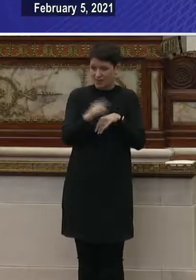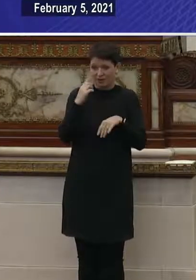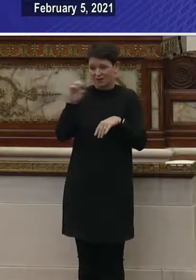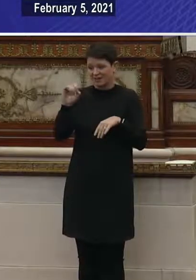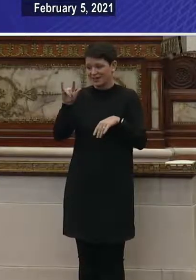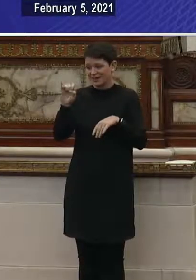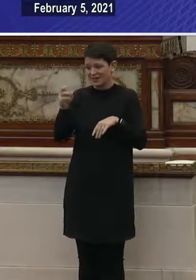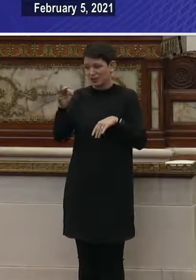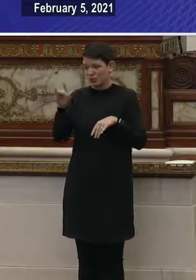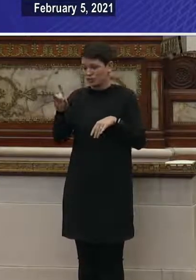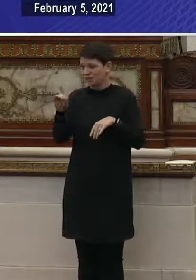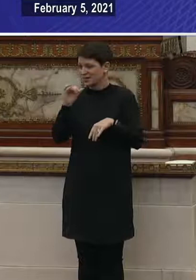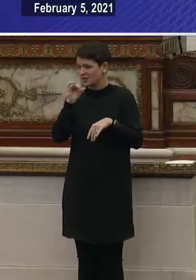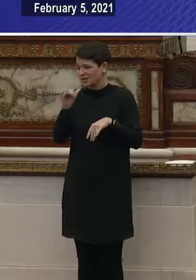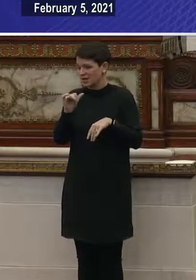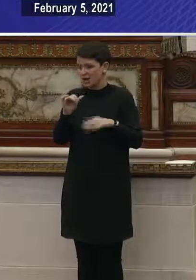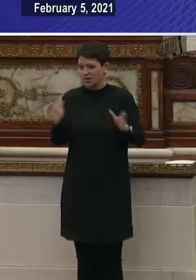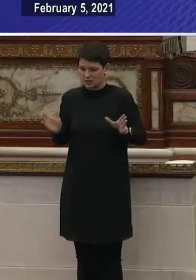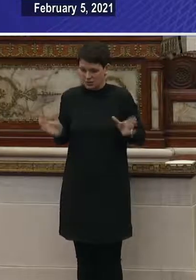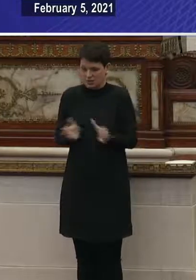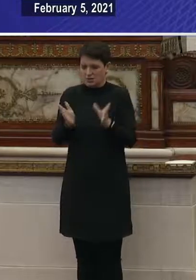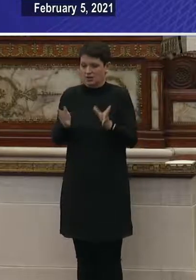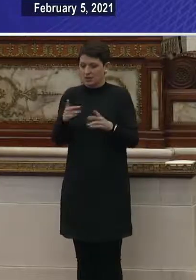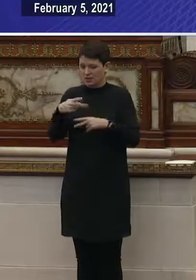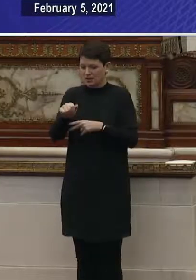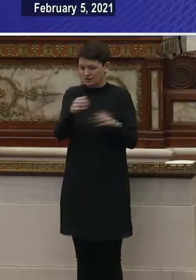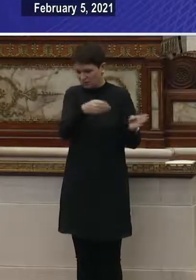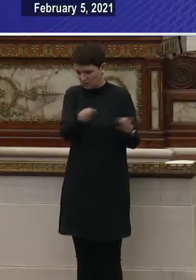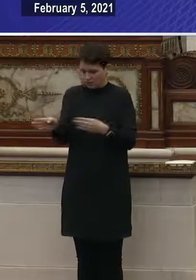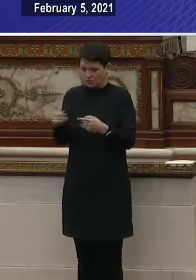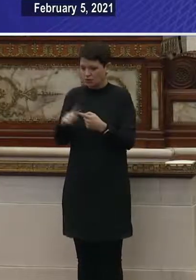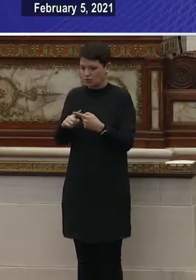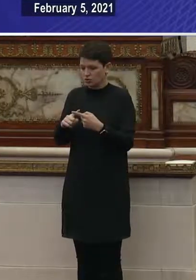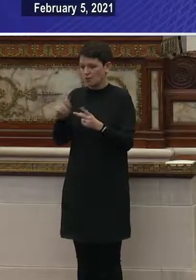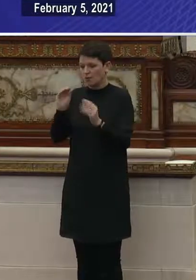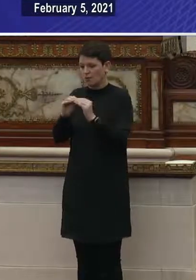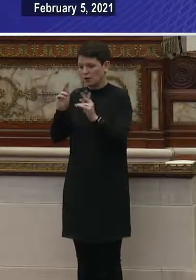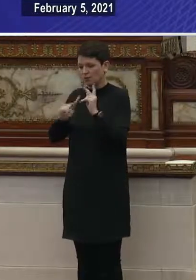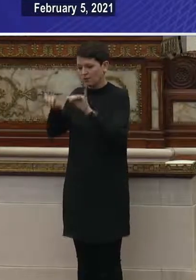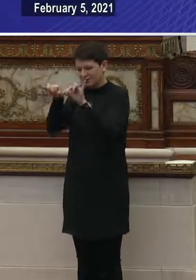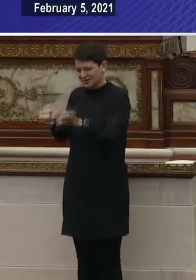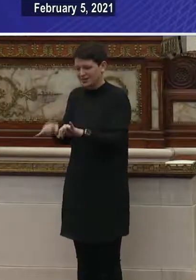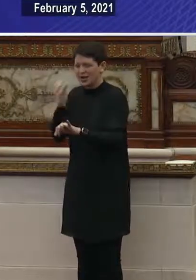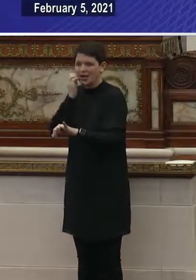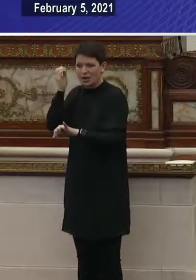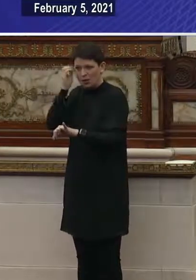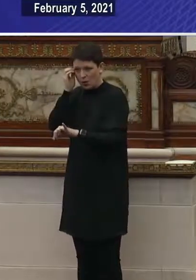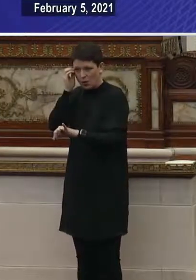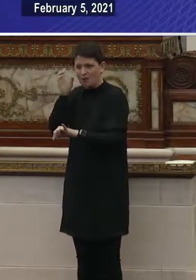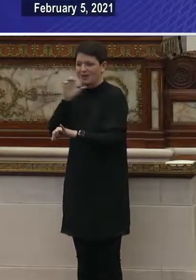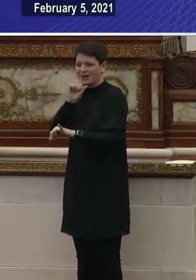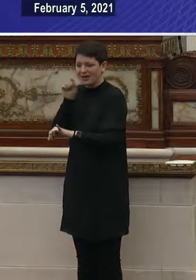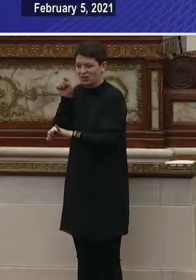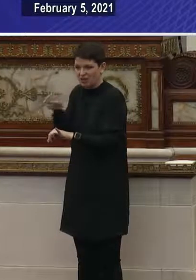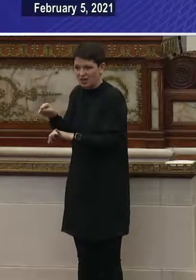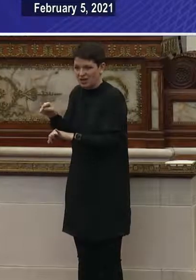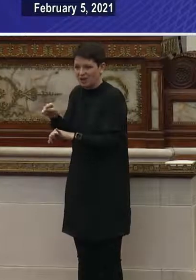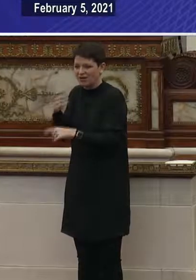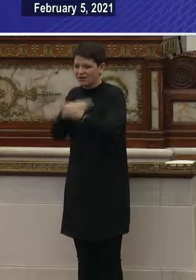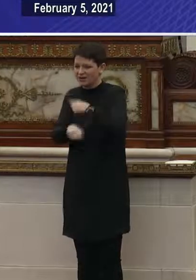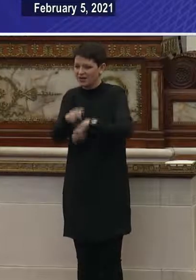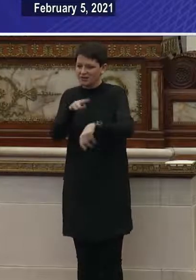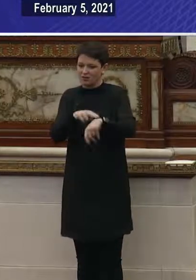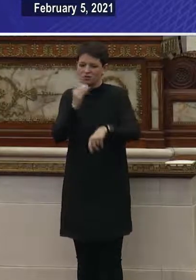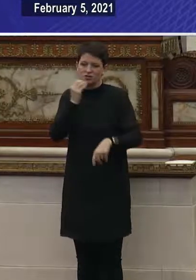Estelle Richmond not moved Pennsylvania in a direction when we had more people aging in place in home than were